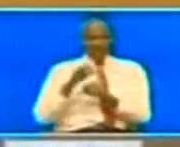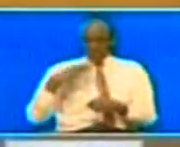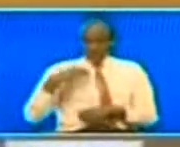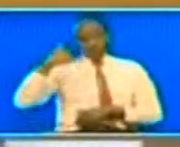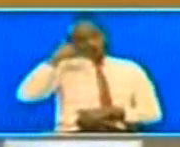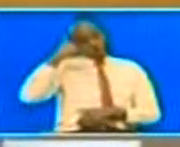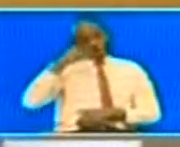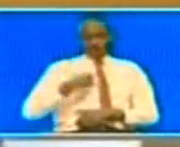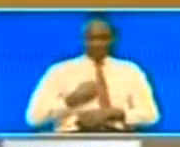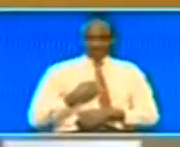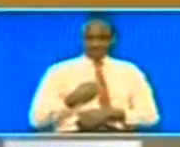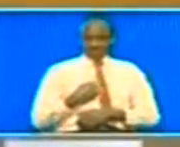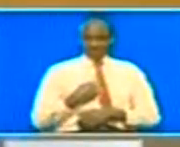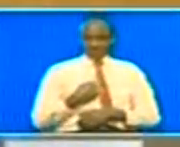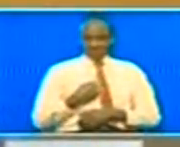me